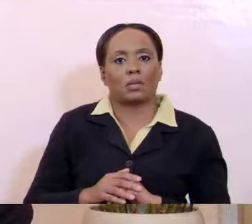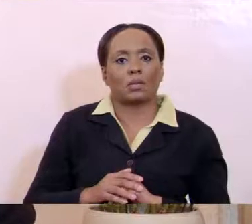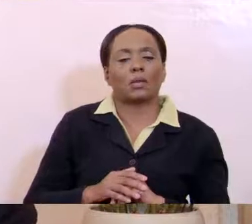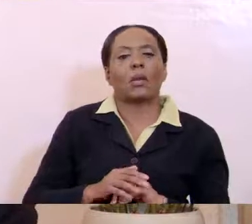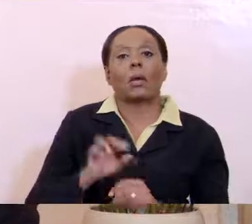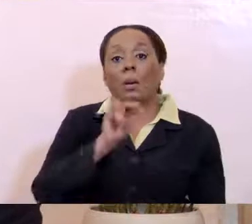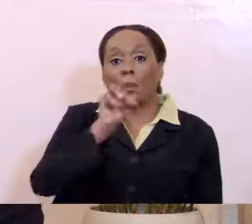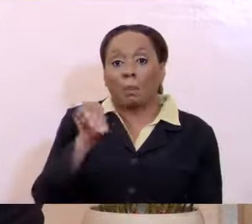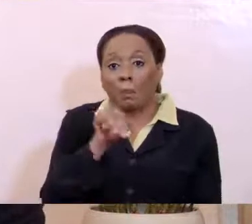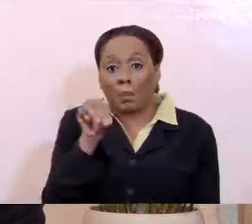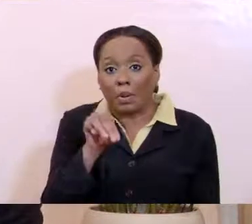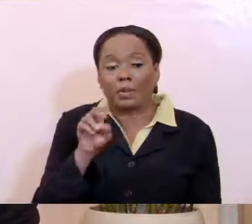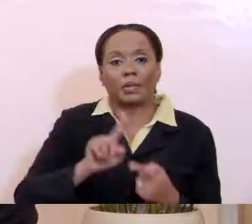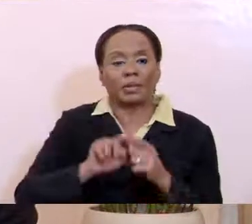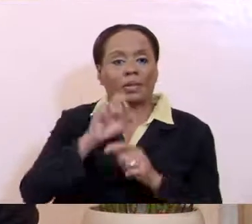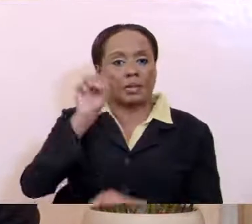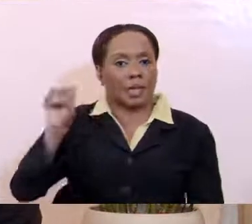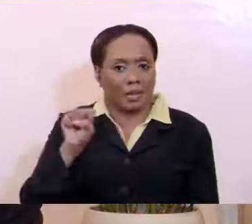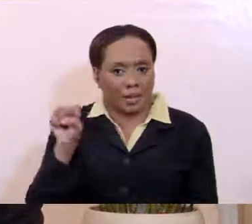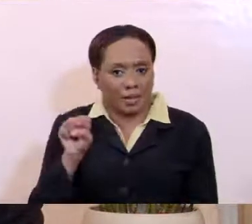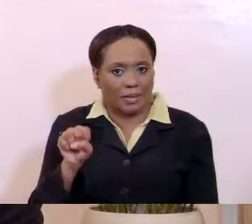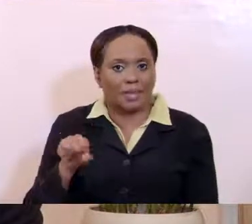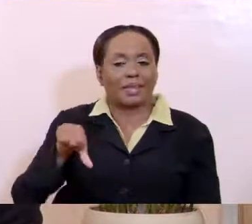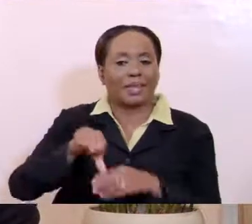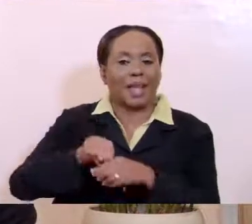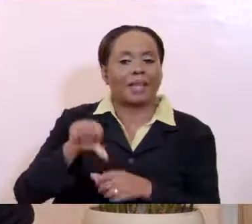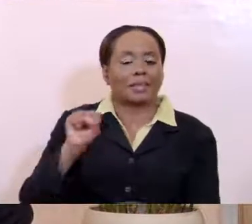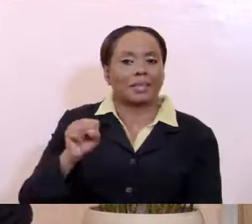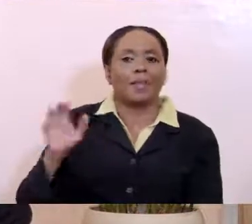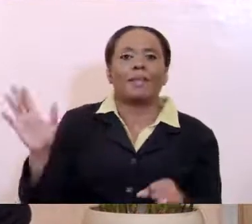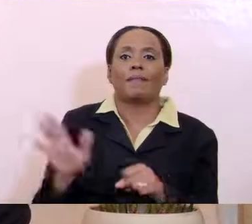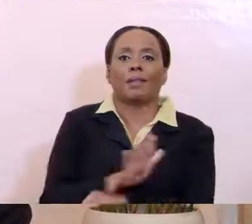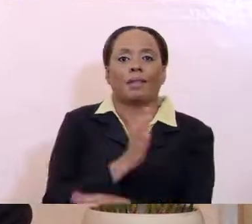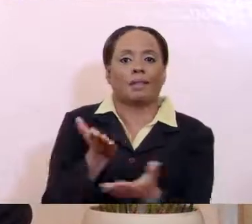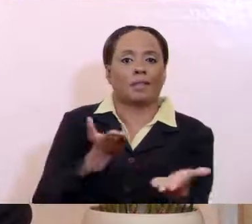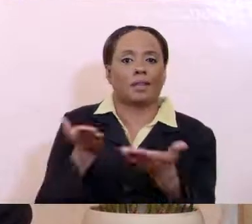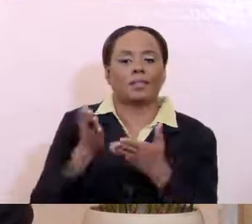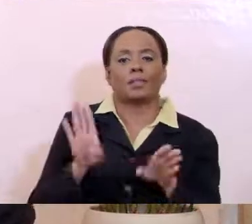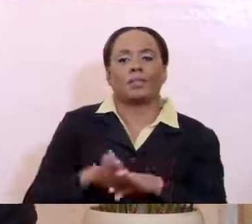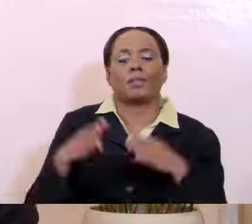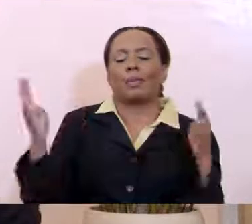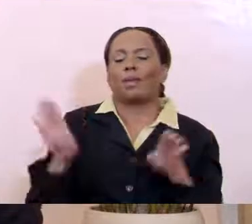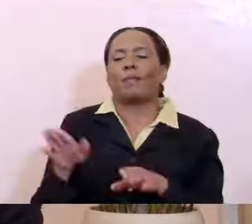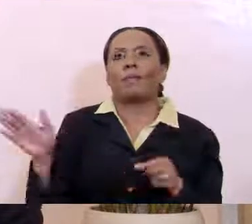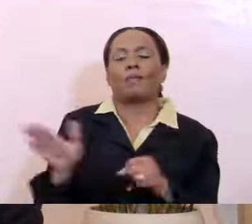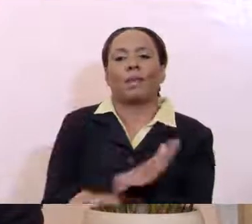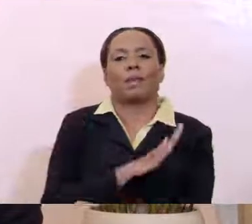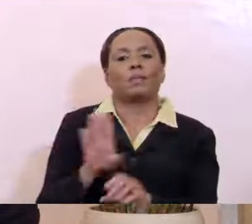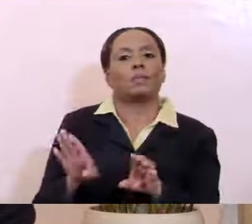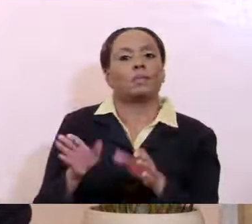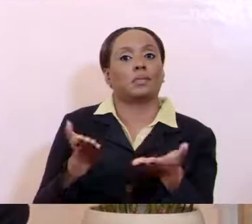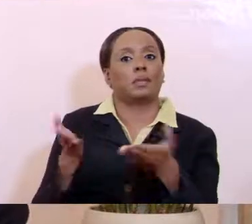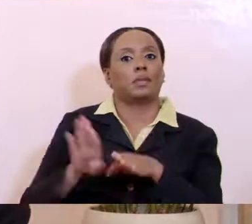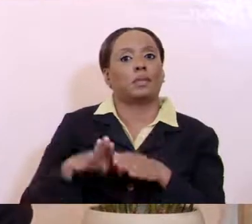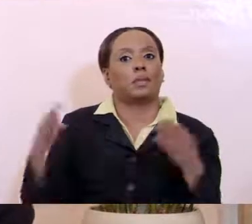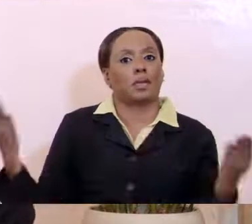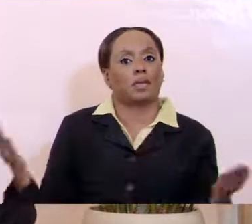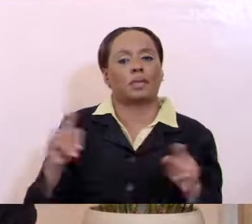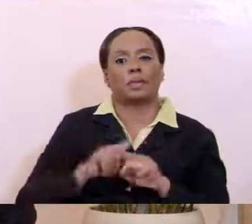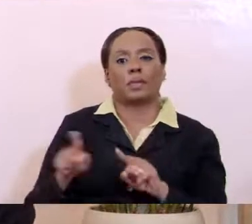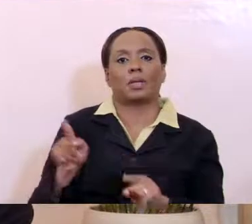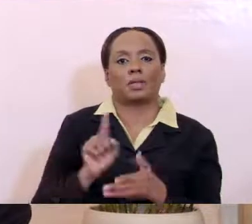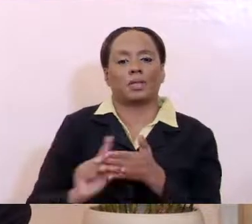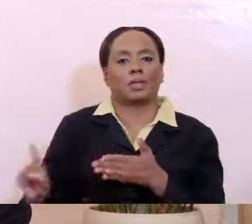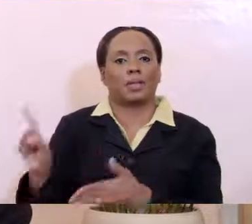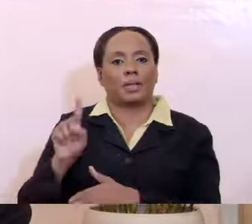Monday to Saturday, gas stations full service during the opening hours. But on Sunday of next week, they